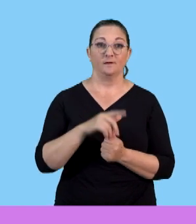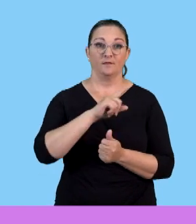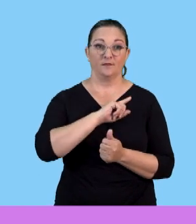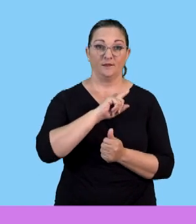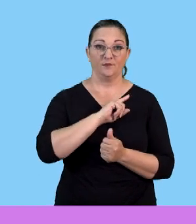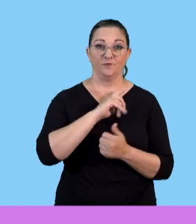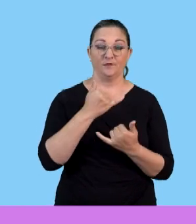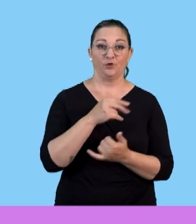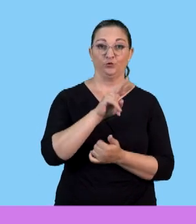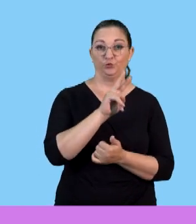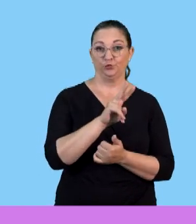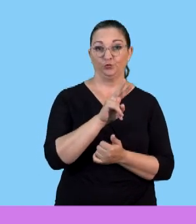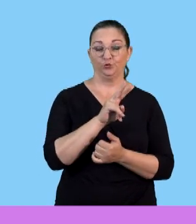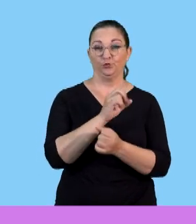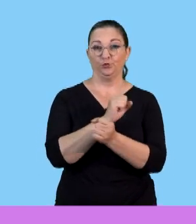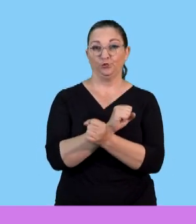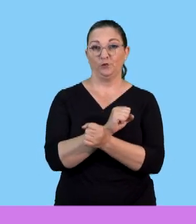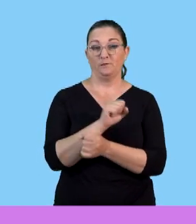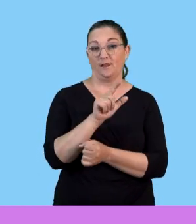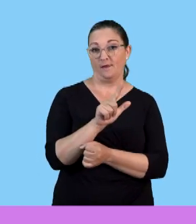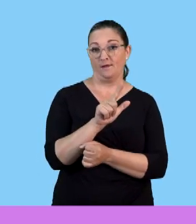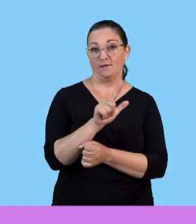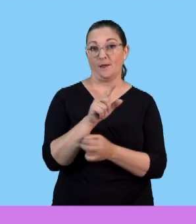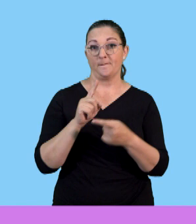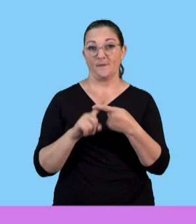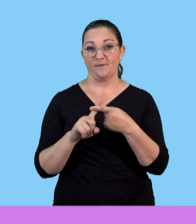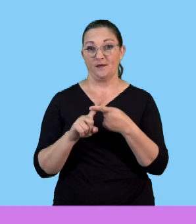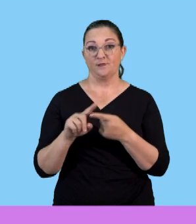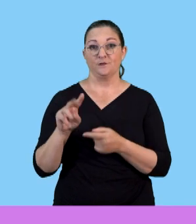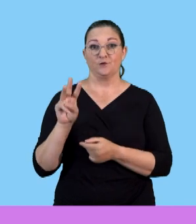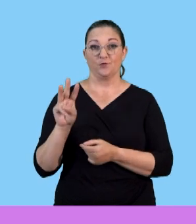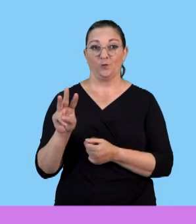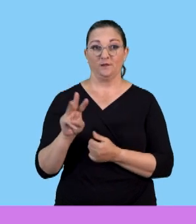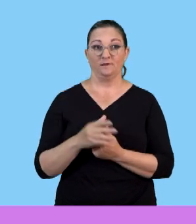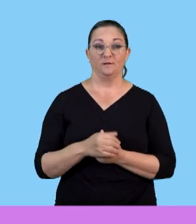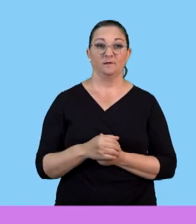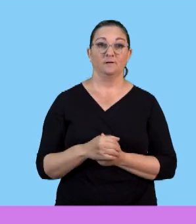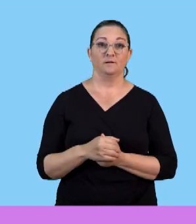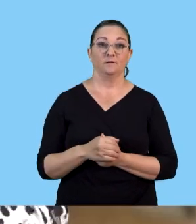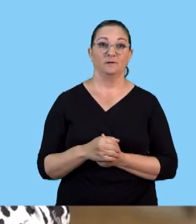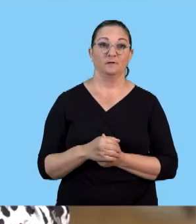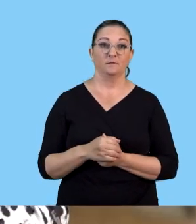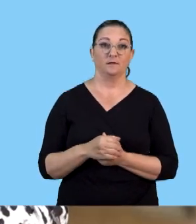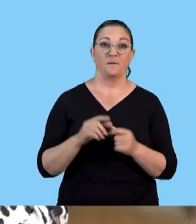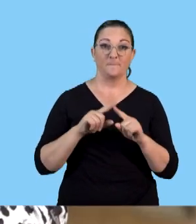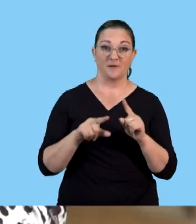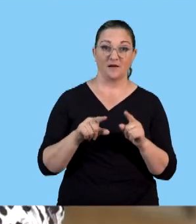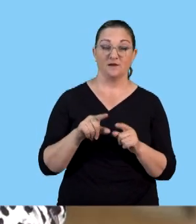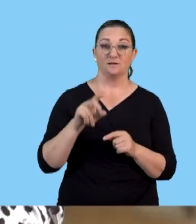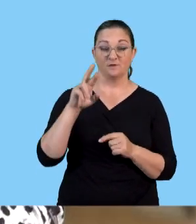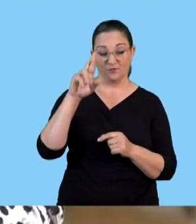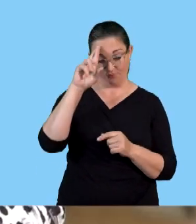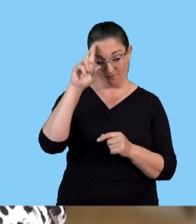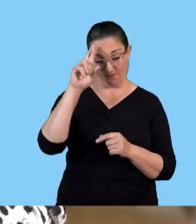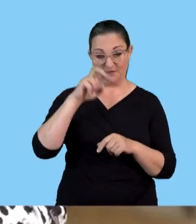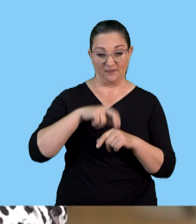So therefore, it's 2 times the length plus the width. Remember to substitute correctly